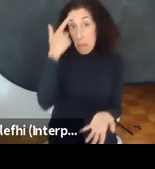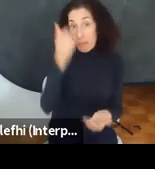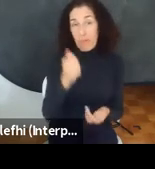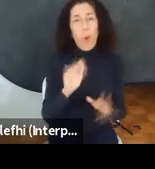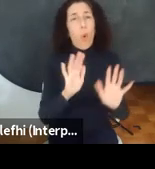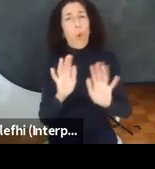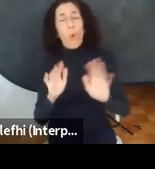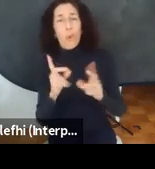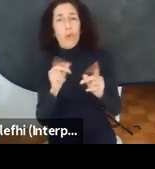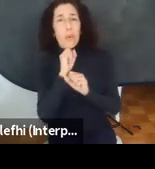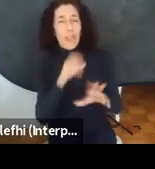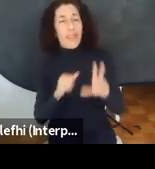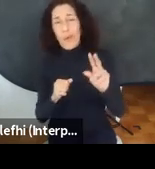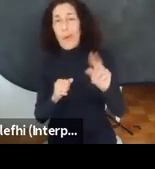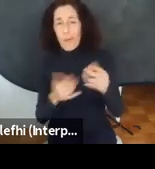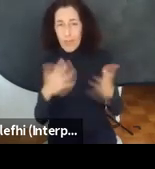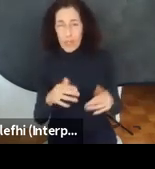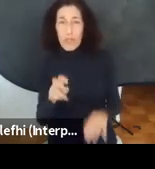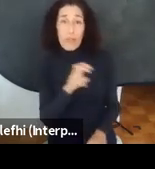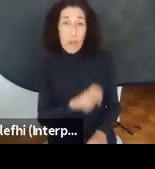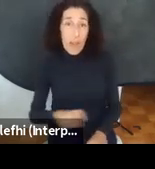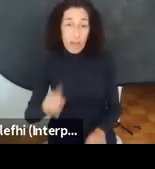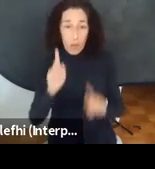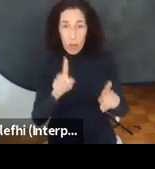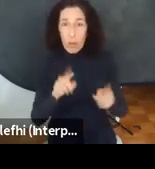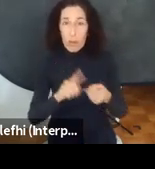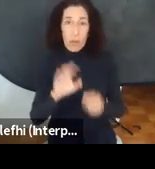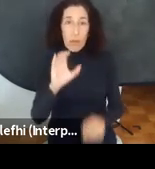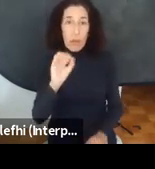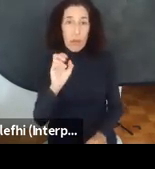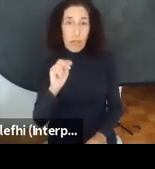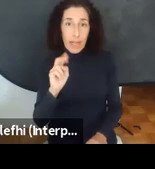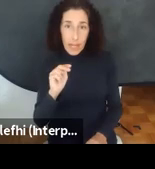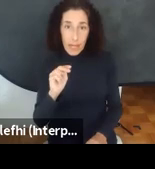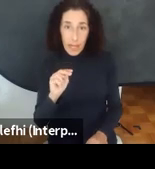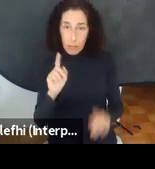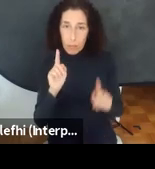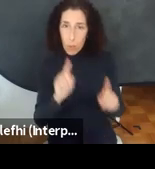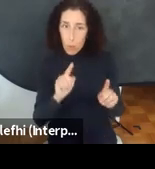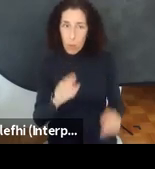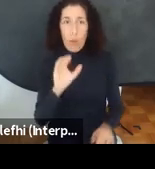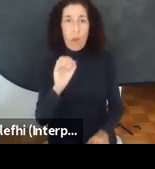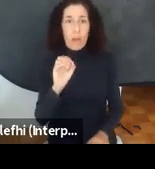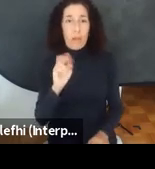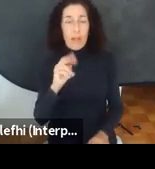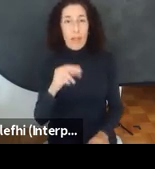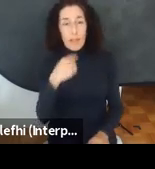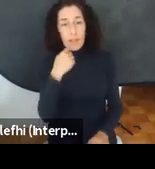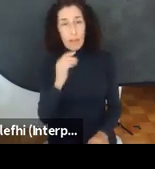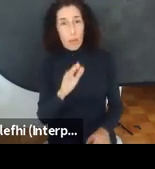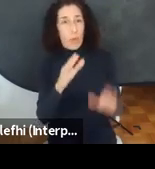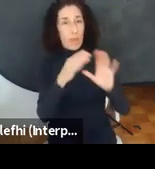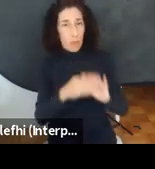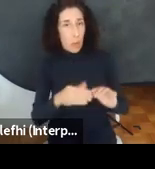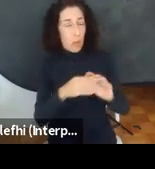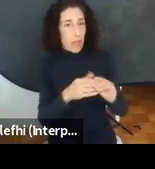fact, she's been to Connecticut, Austin, where she's told her story as we're talking to you all today. And she's been to